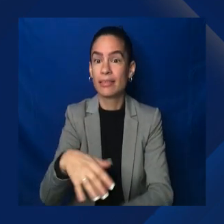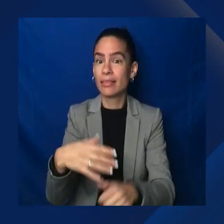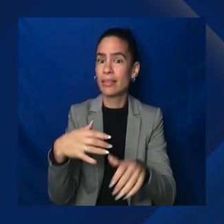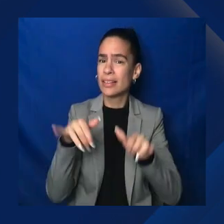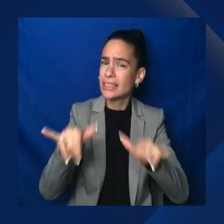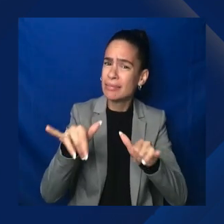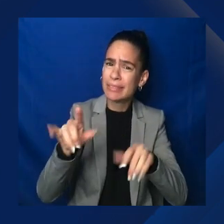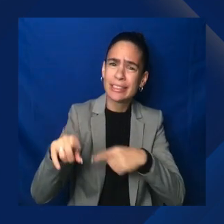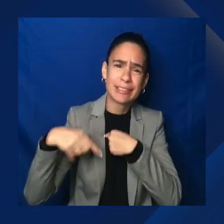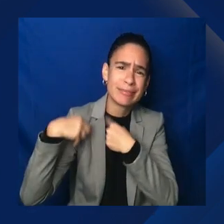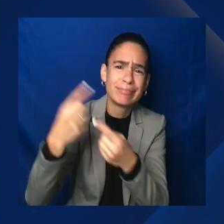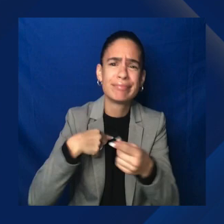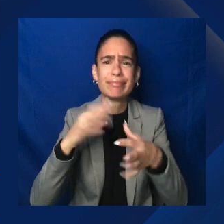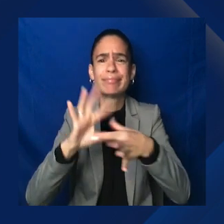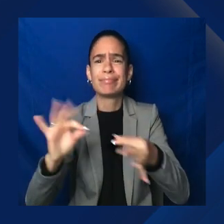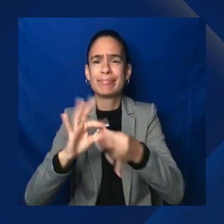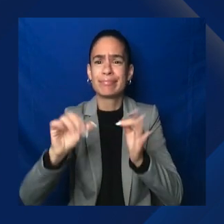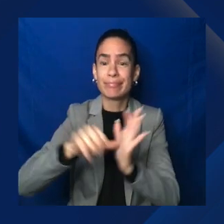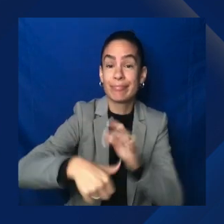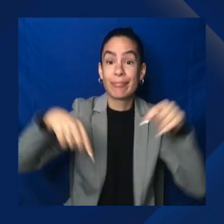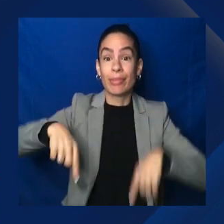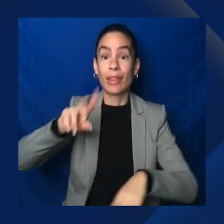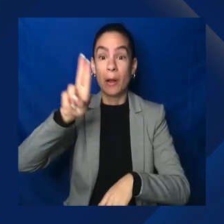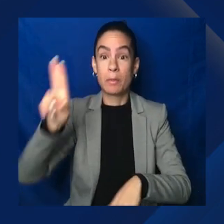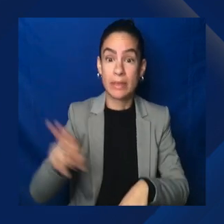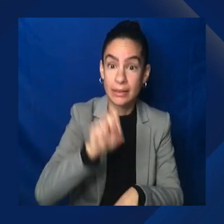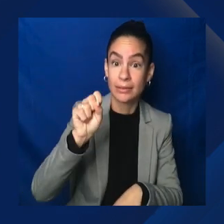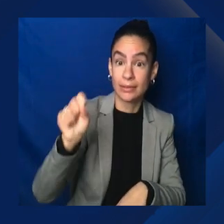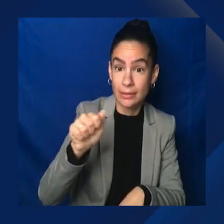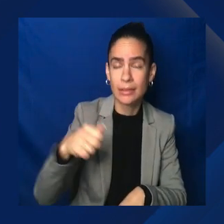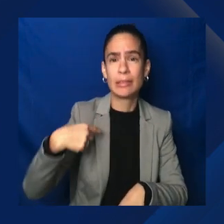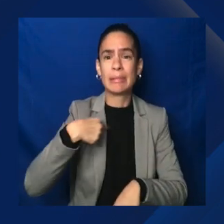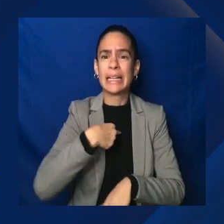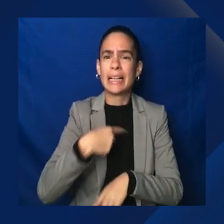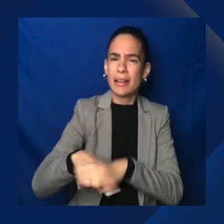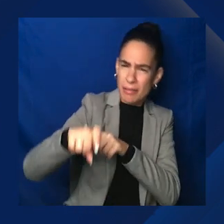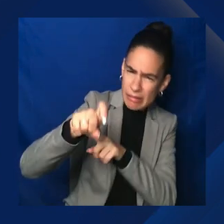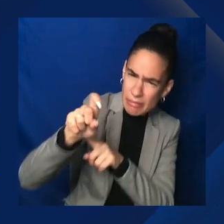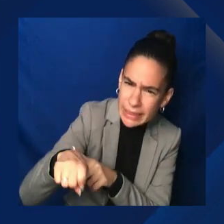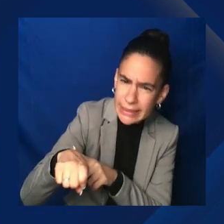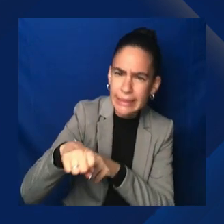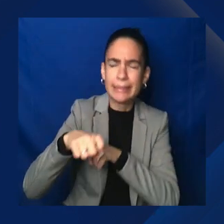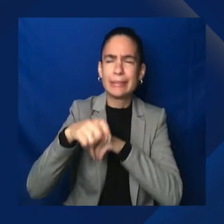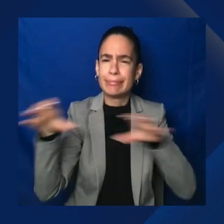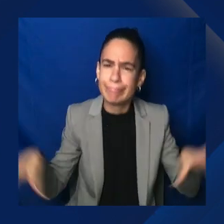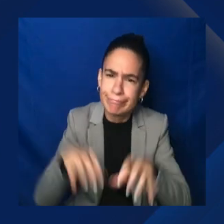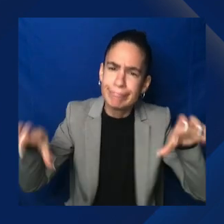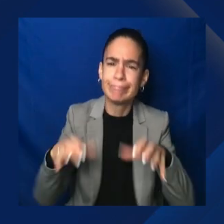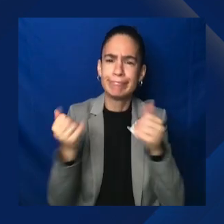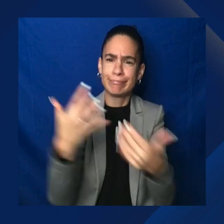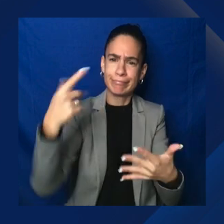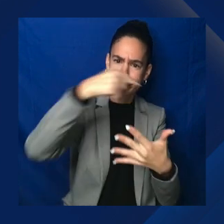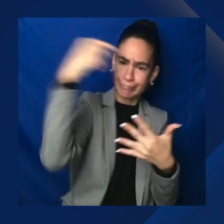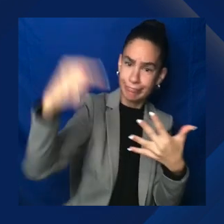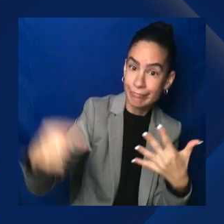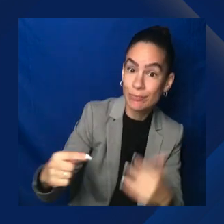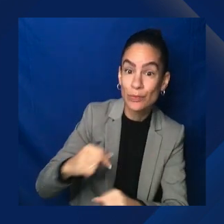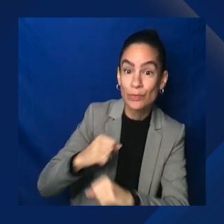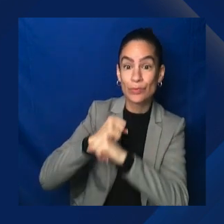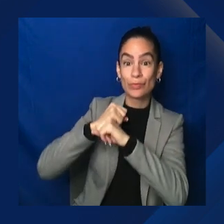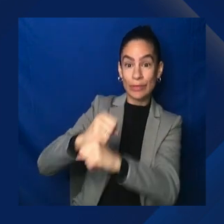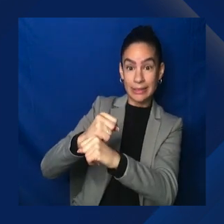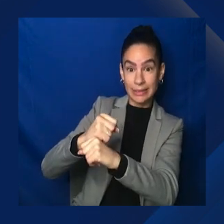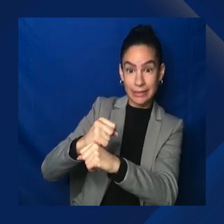America, we must do everything we can to protect and to strengthen